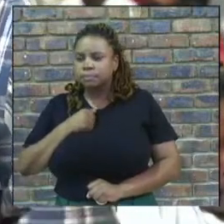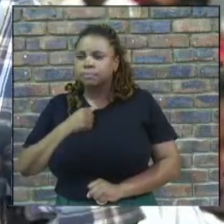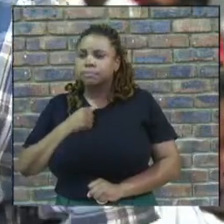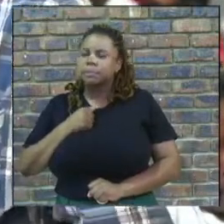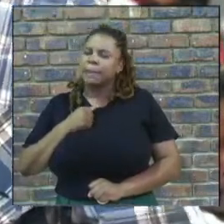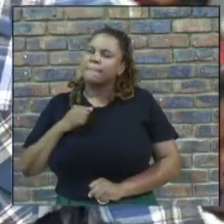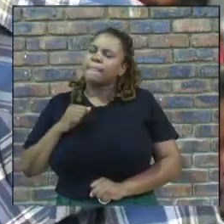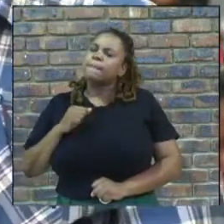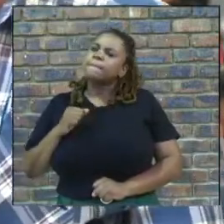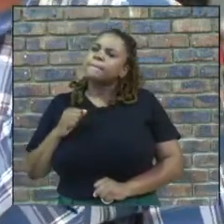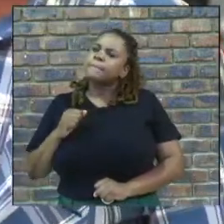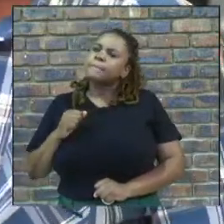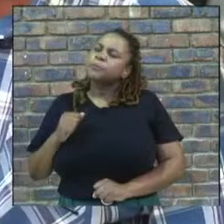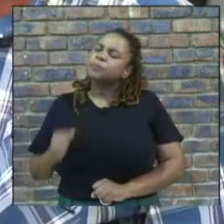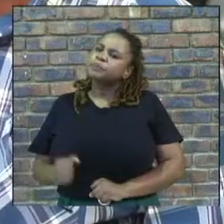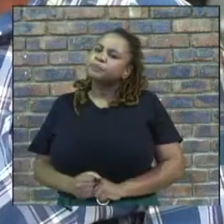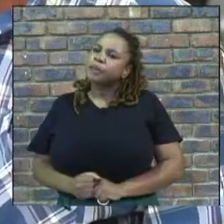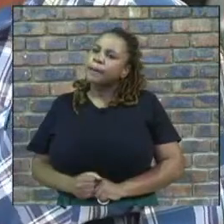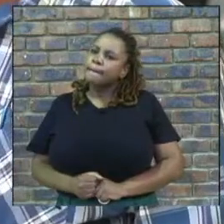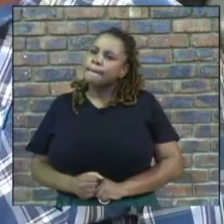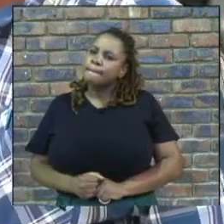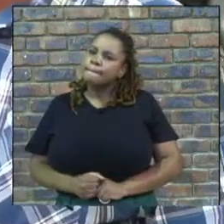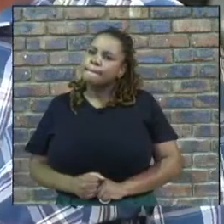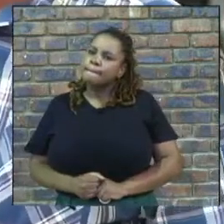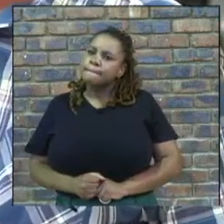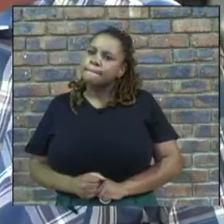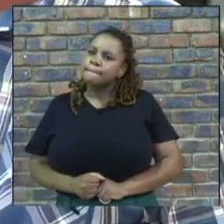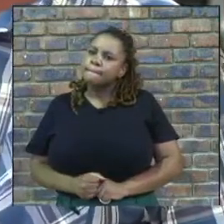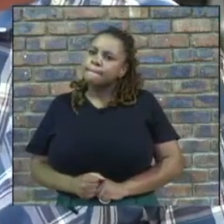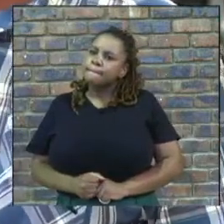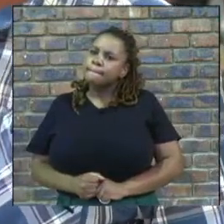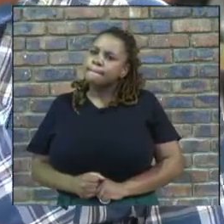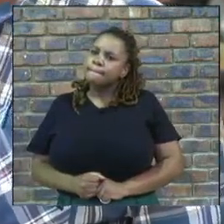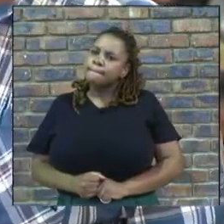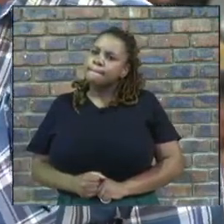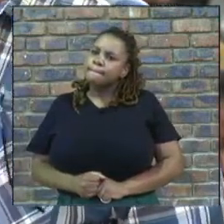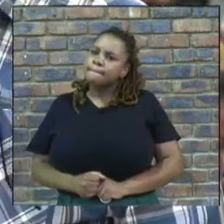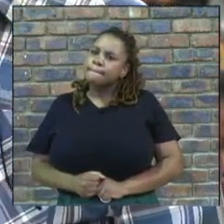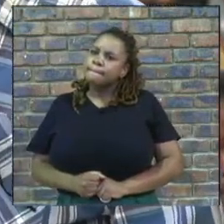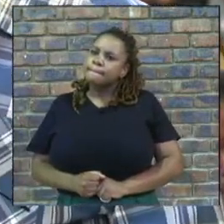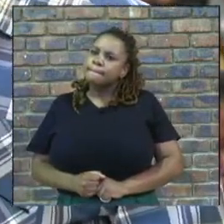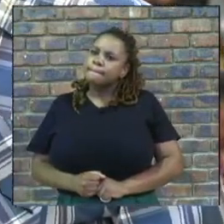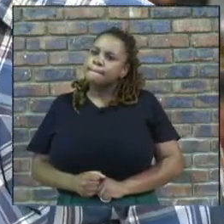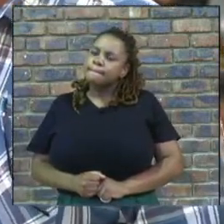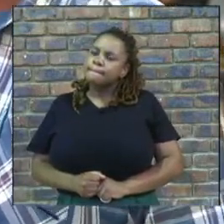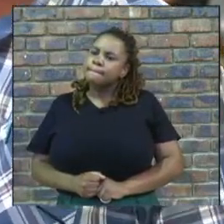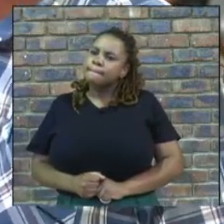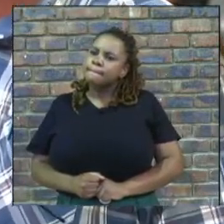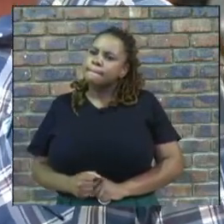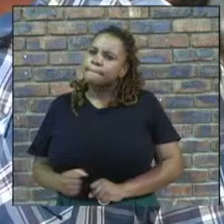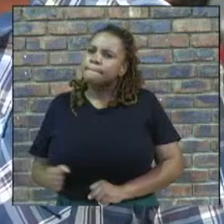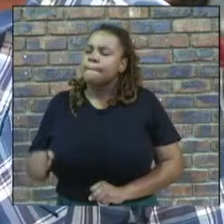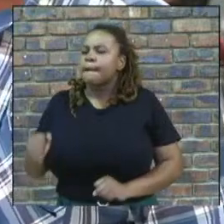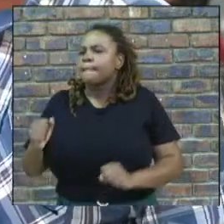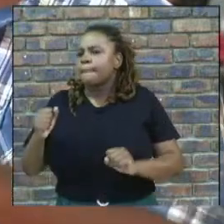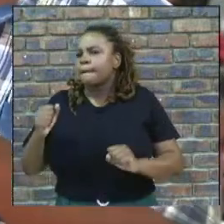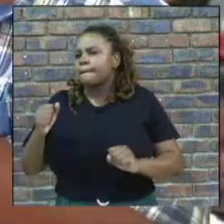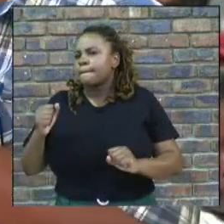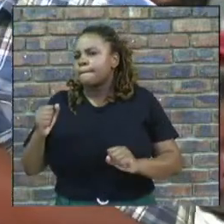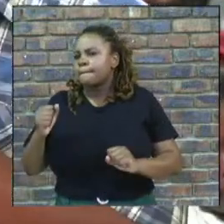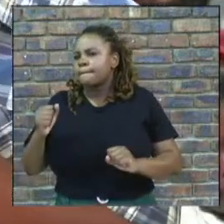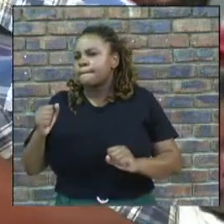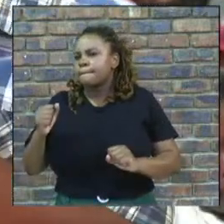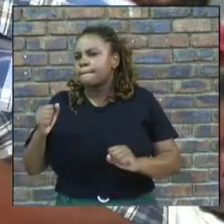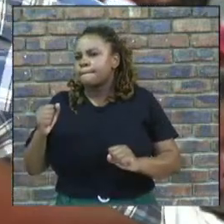Putisho ya ka ke gore e ka be mokgatlo o o leng mo kajeno o ile